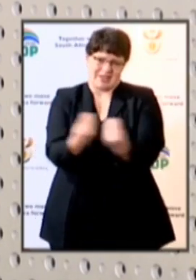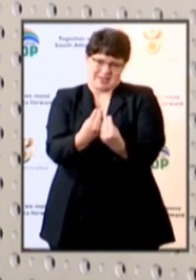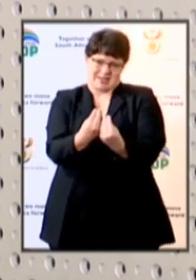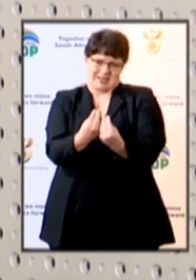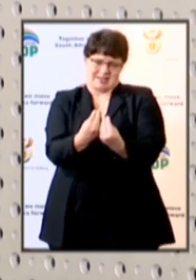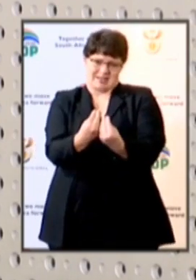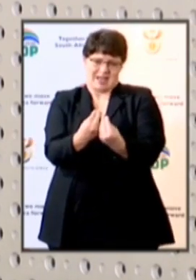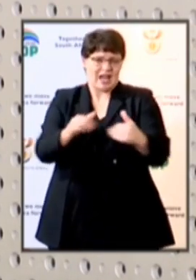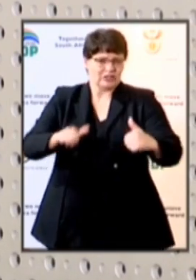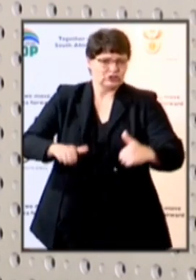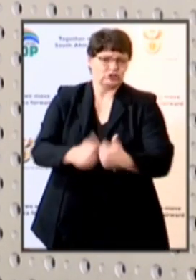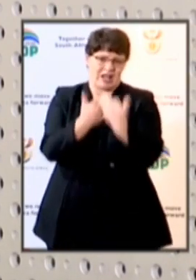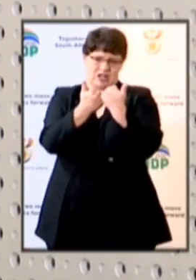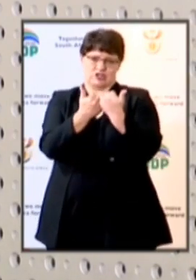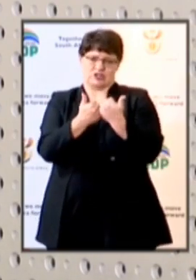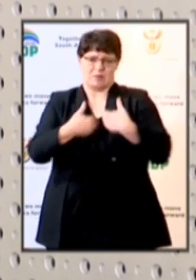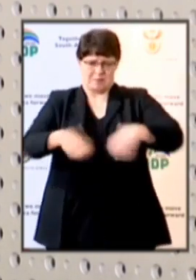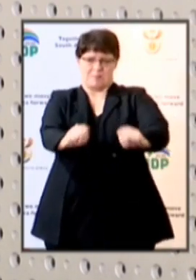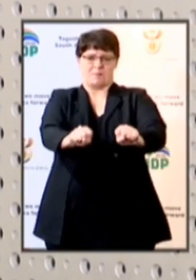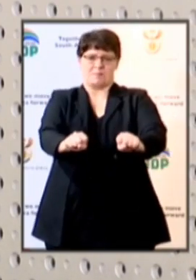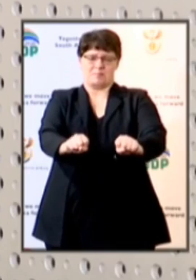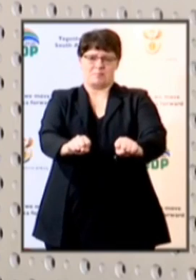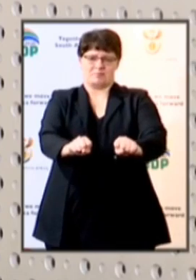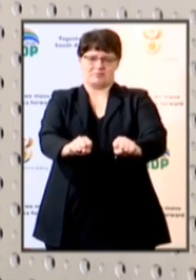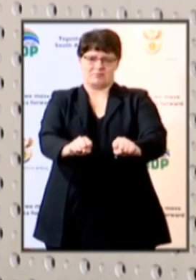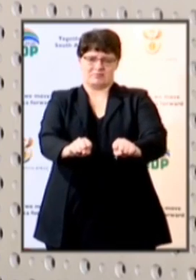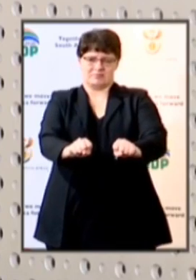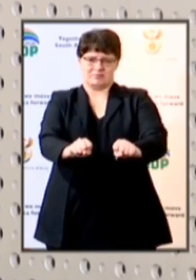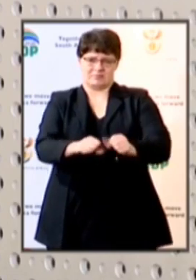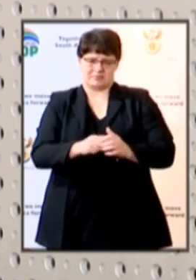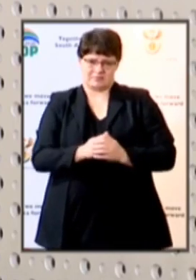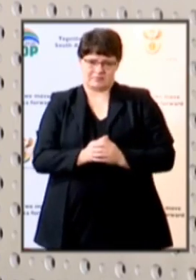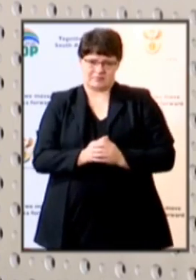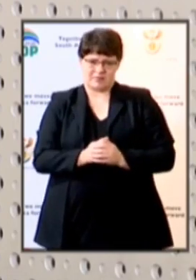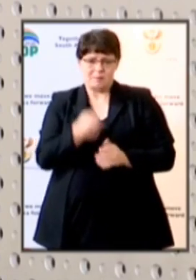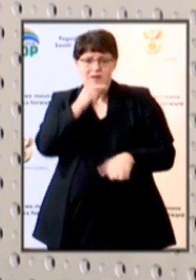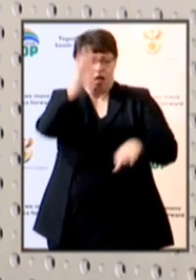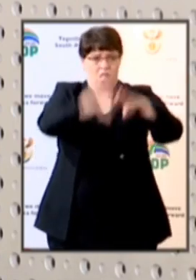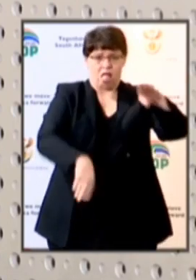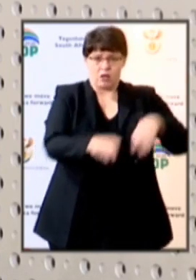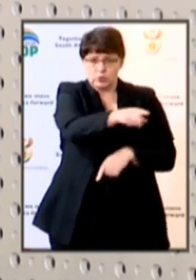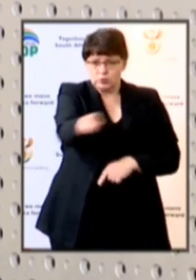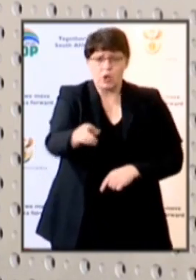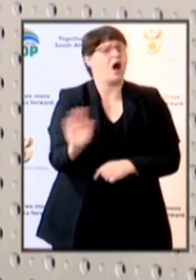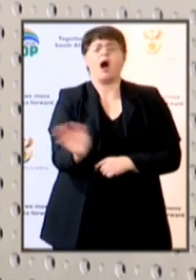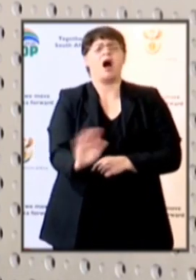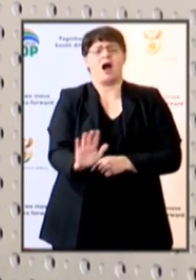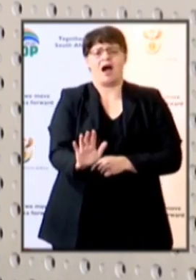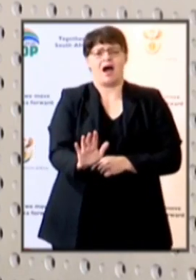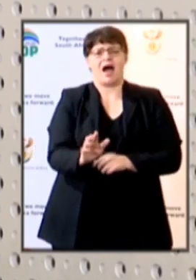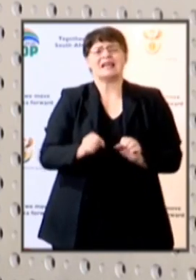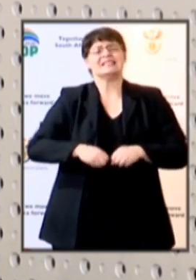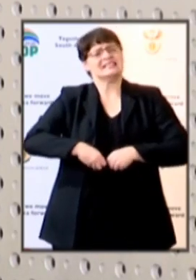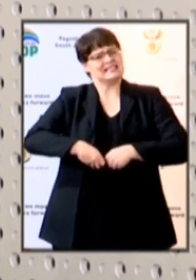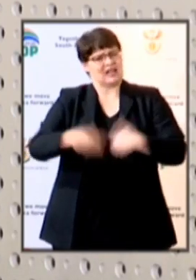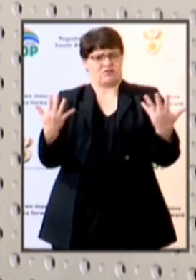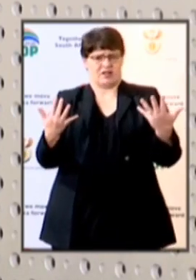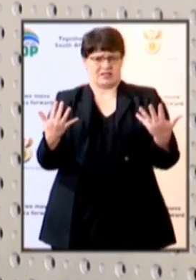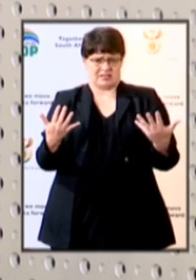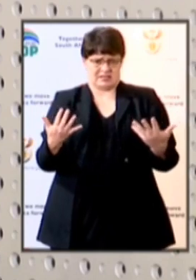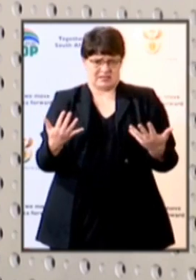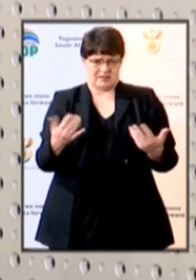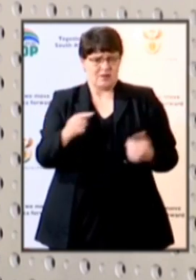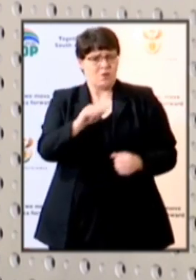have to make some sacrifices. It's not punishment, it's sacrifices that we